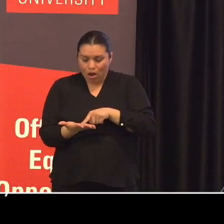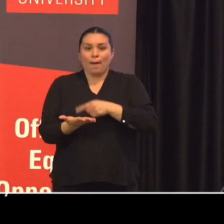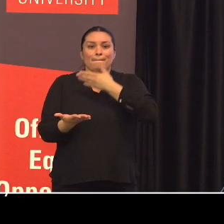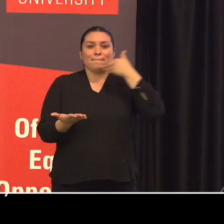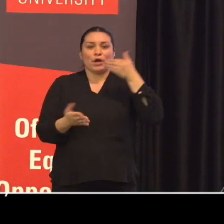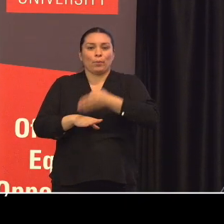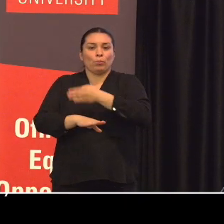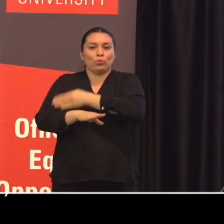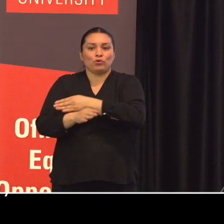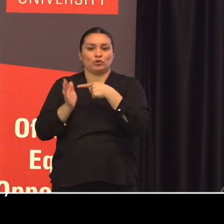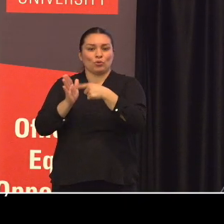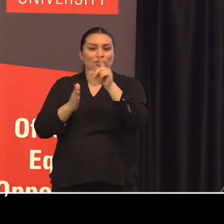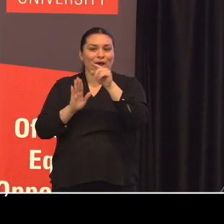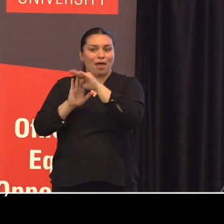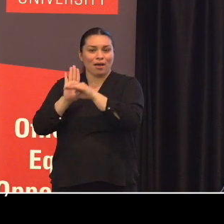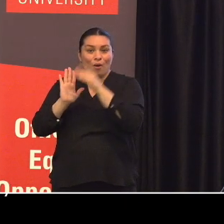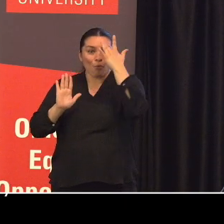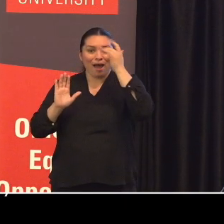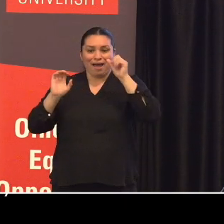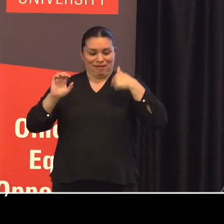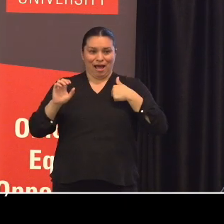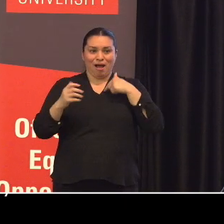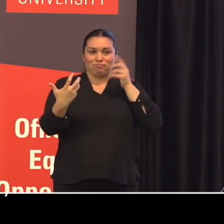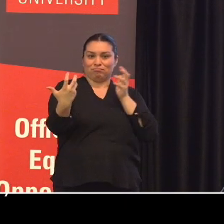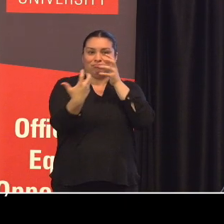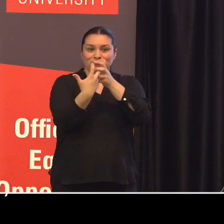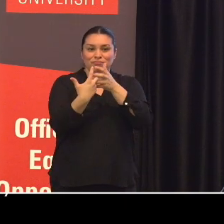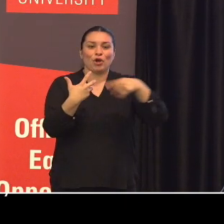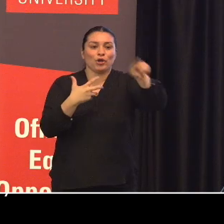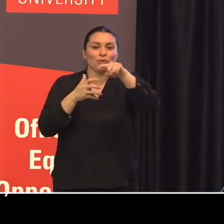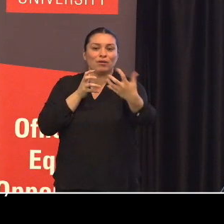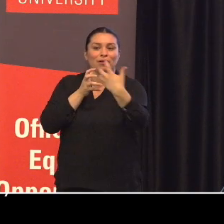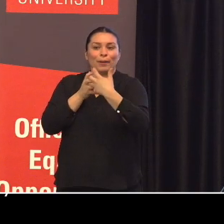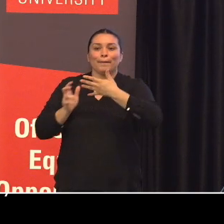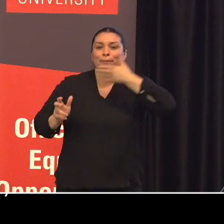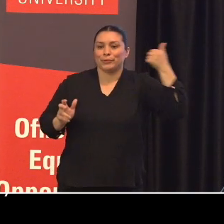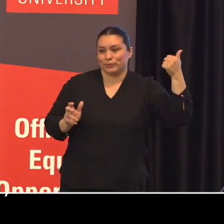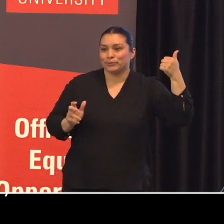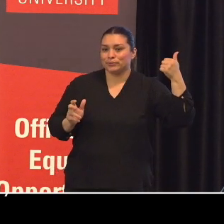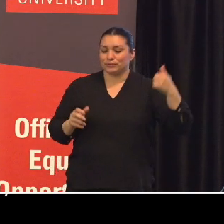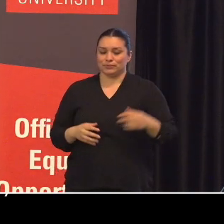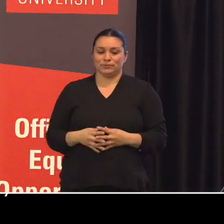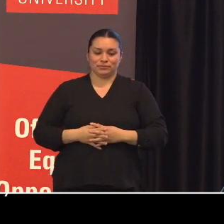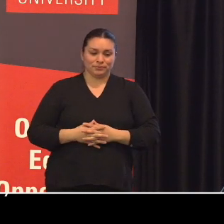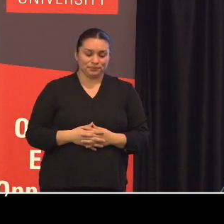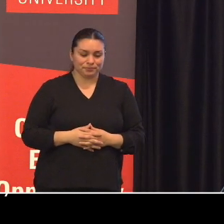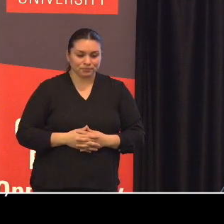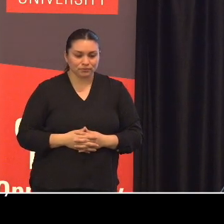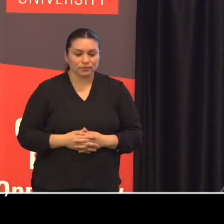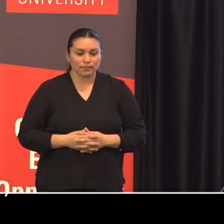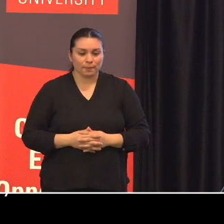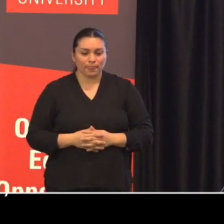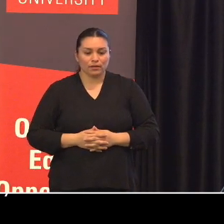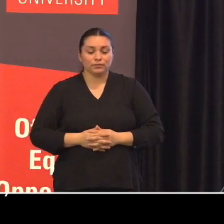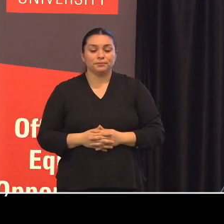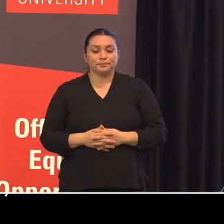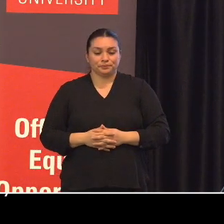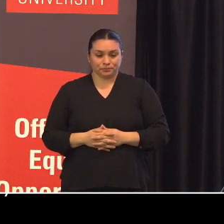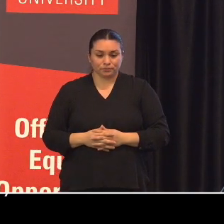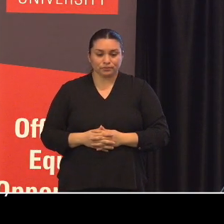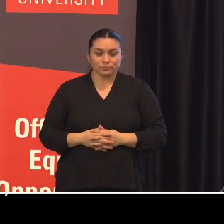doing my job. So how would I do that? Generally speaking, You put your image in, right